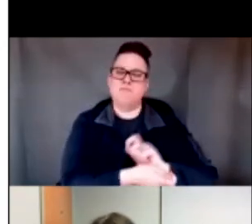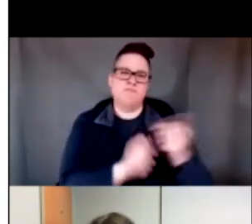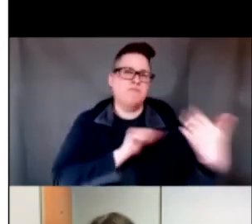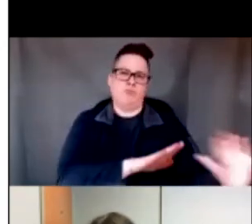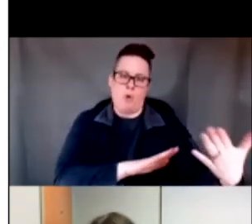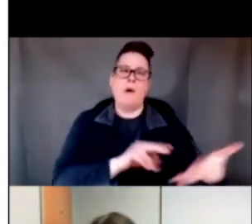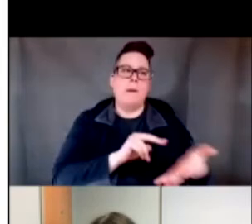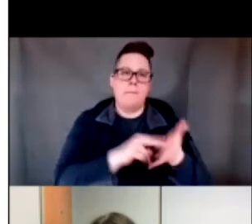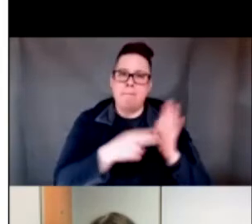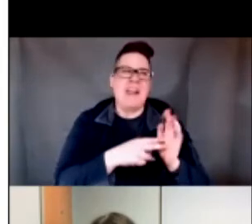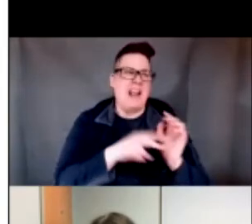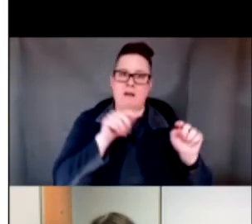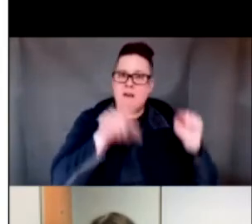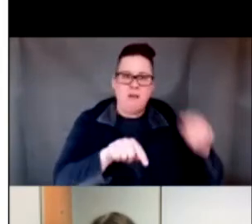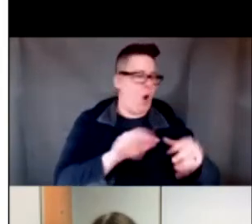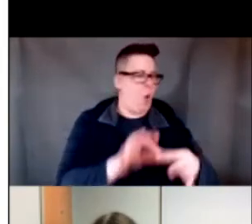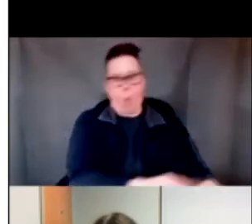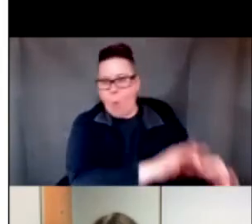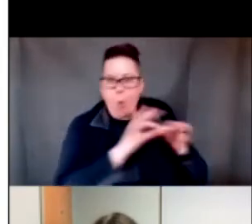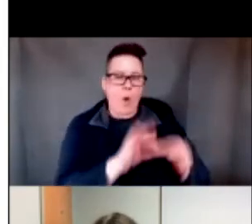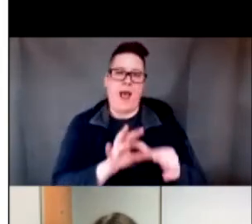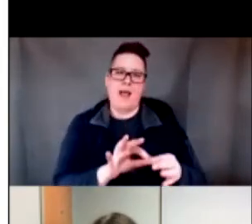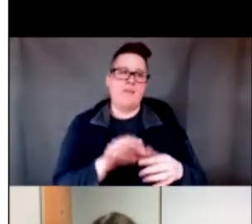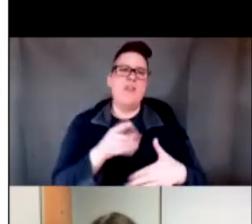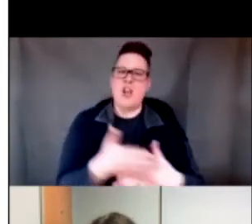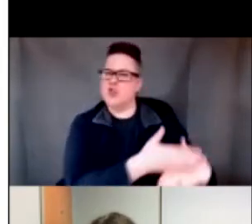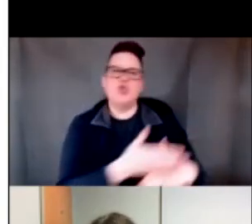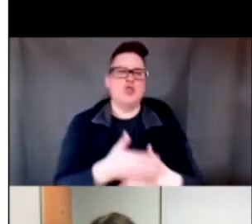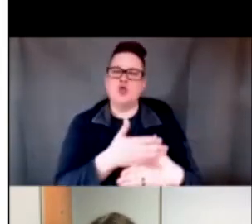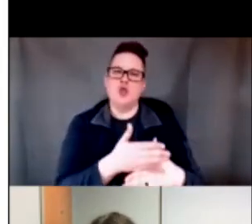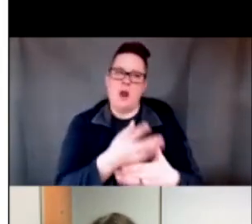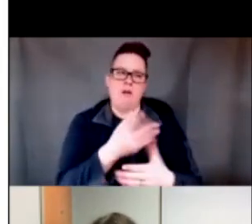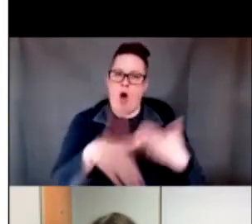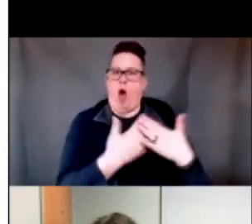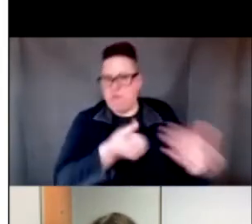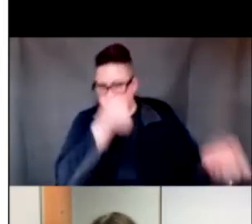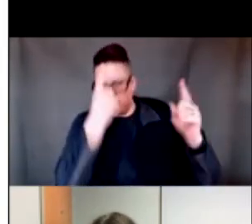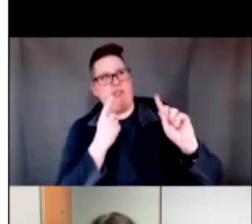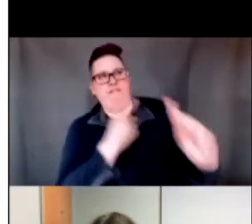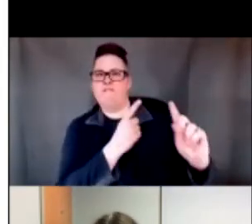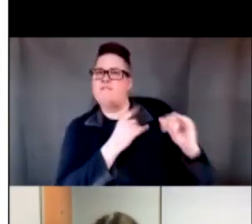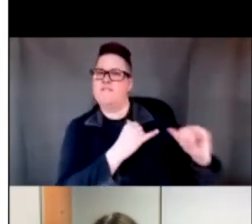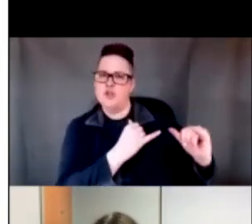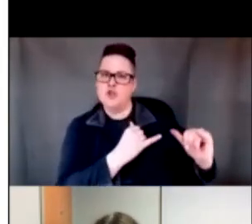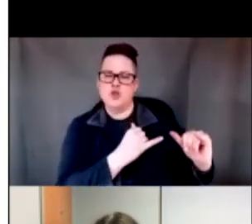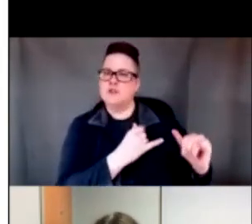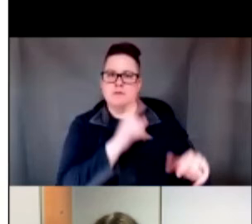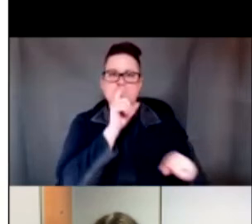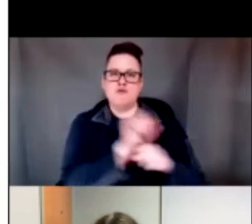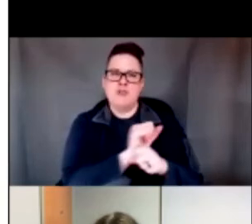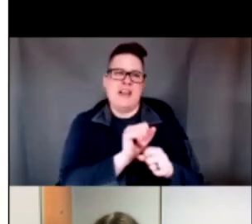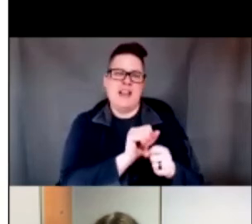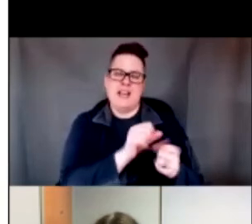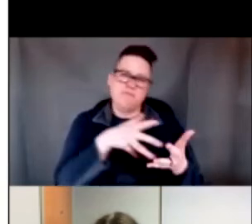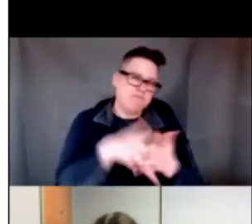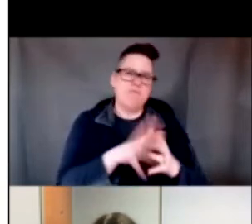are really coordinating together and have a shared concept of what the vision is that infiltrates all of the way the work that